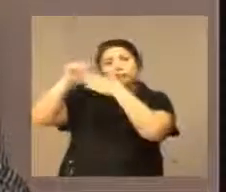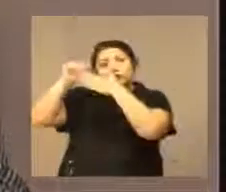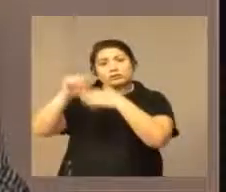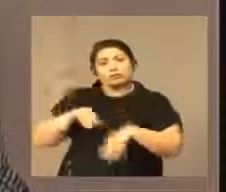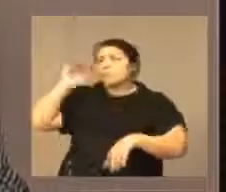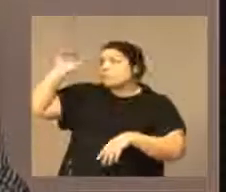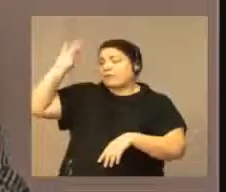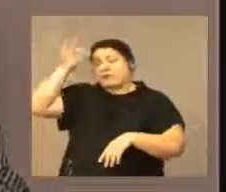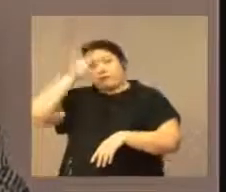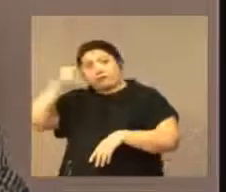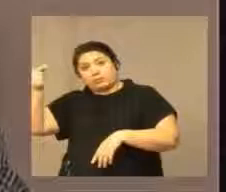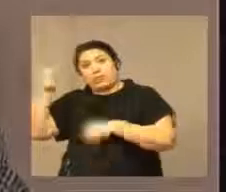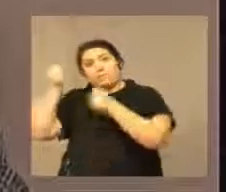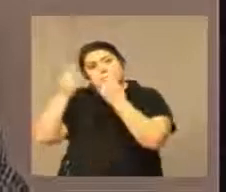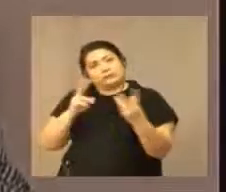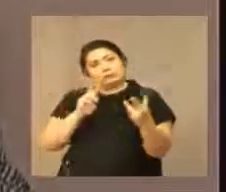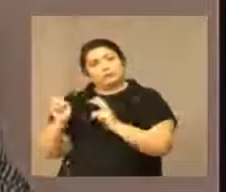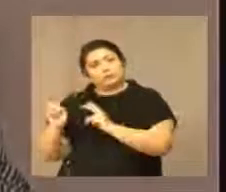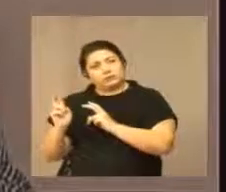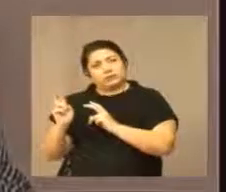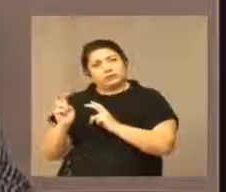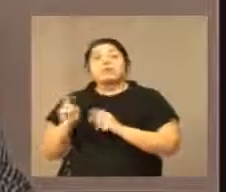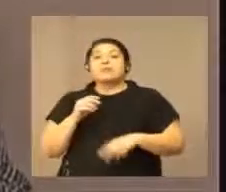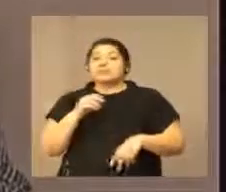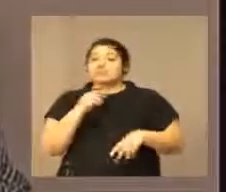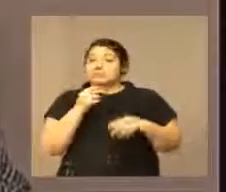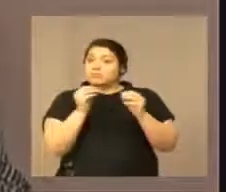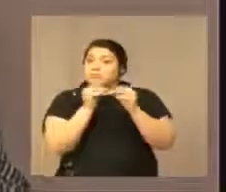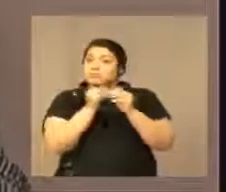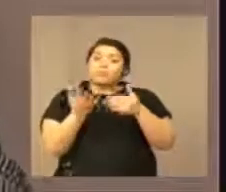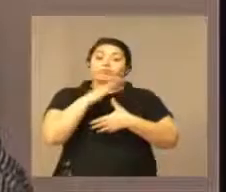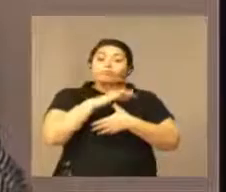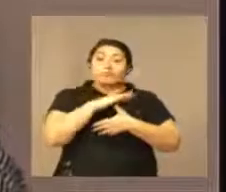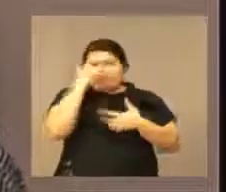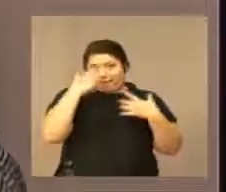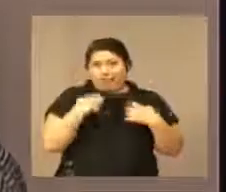government on numerous topics, but in particular about mental wellness in our nations.